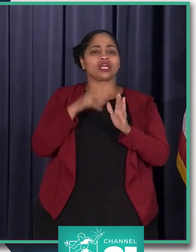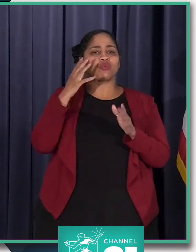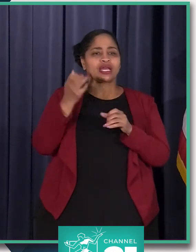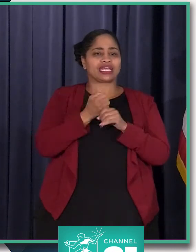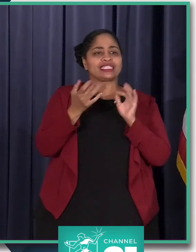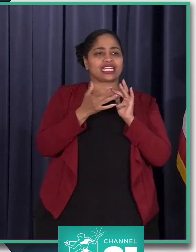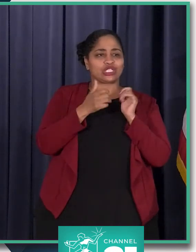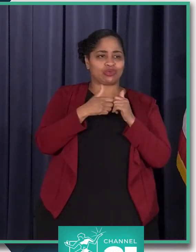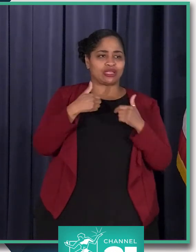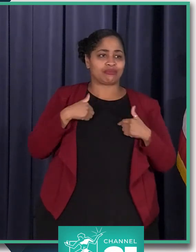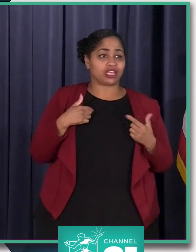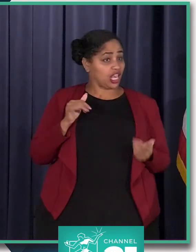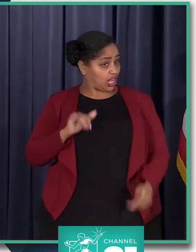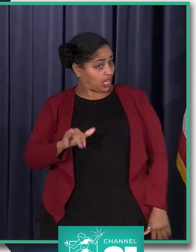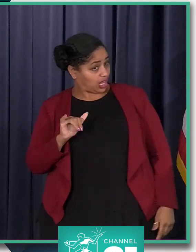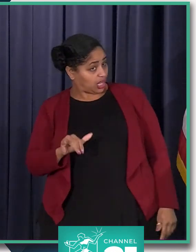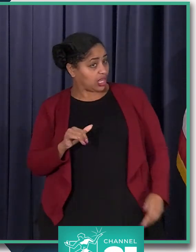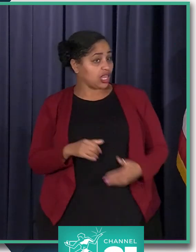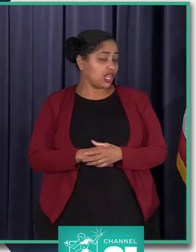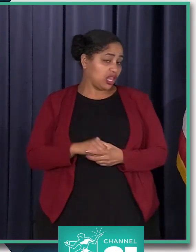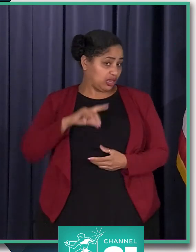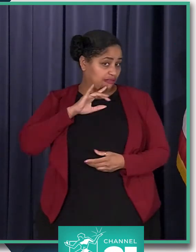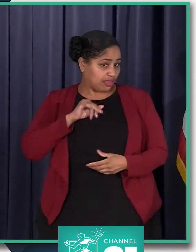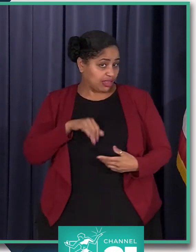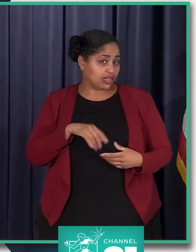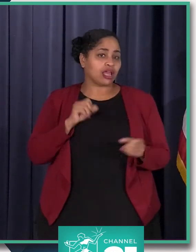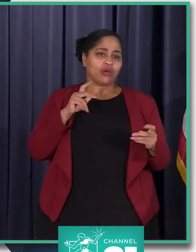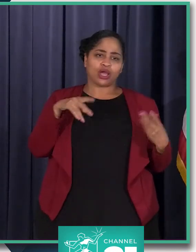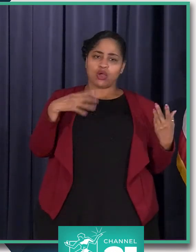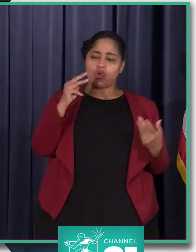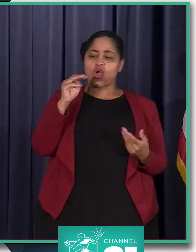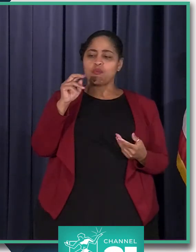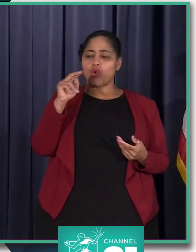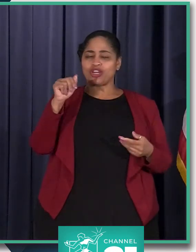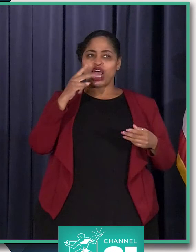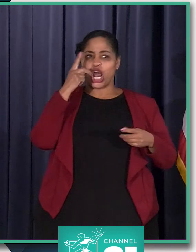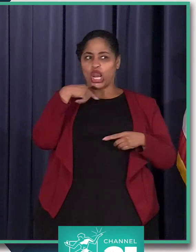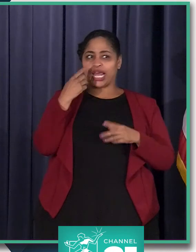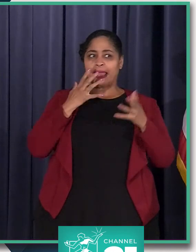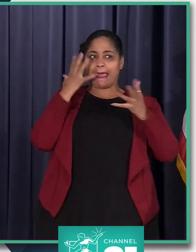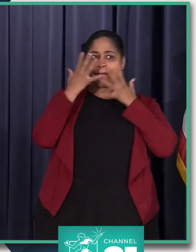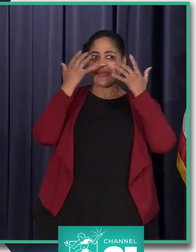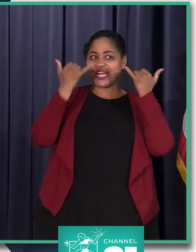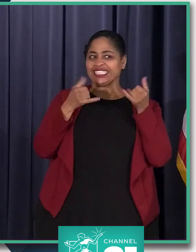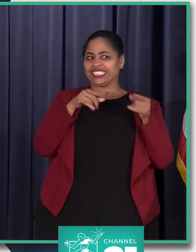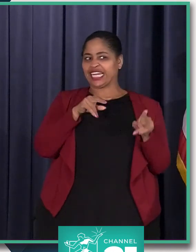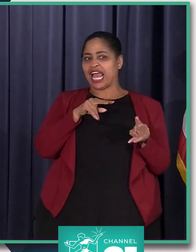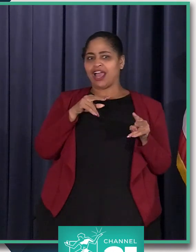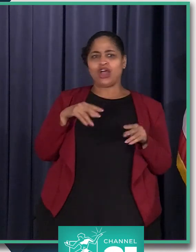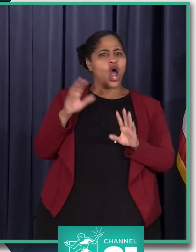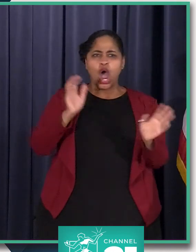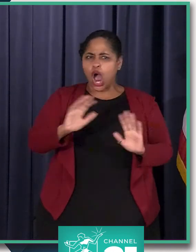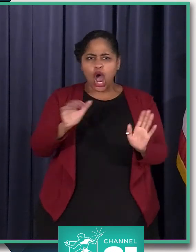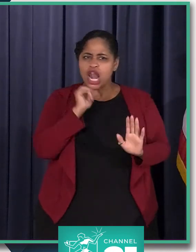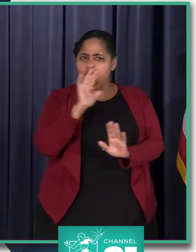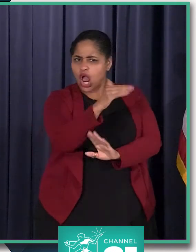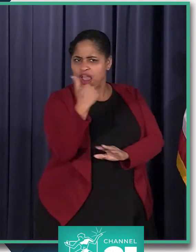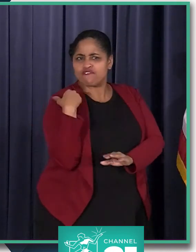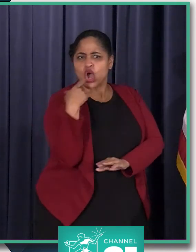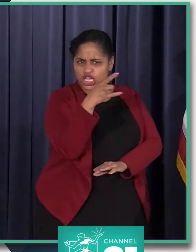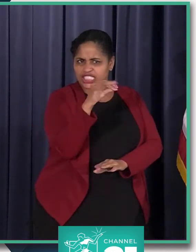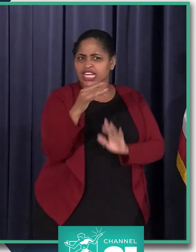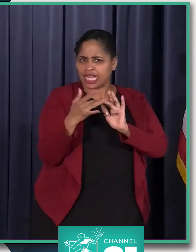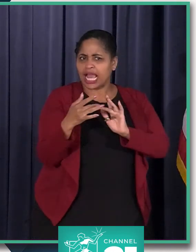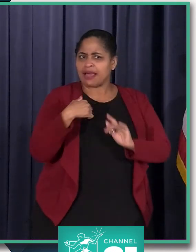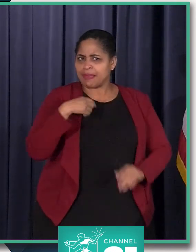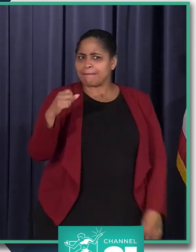get with me. Oh, really? Yeah. Okay, well, Mona's looking pretty embarrassed here right now, so I'm pretty sure Oh, you're but going to it's hear not from her. her fault. She did get back